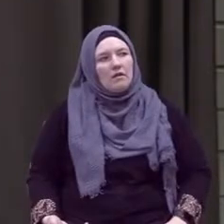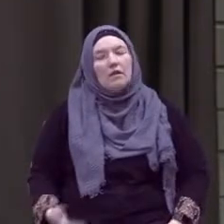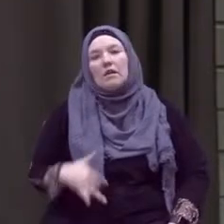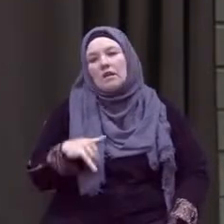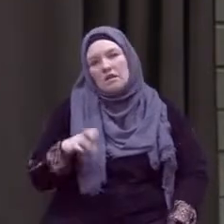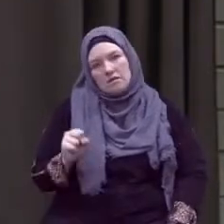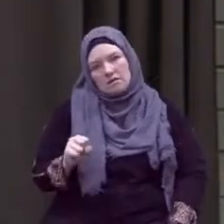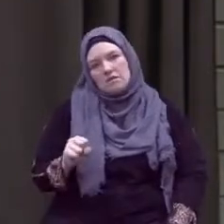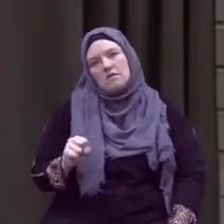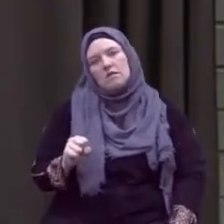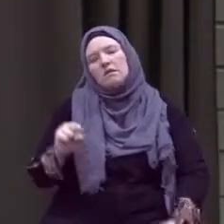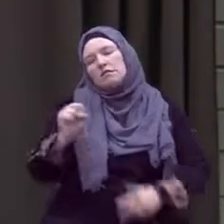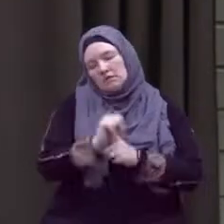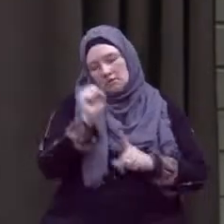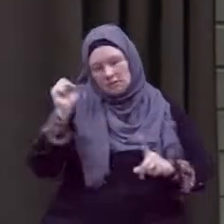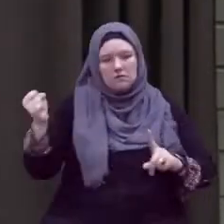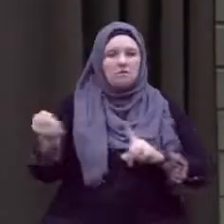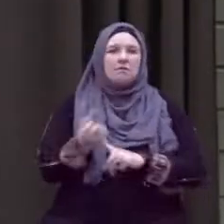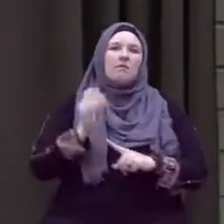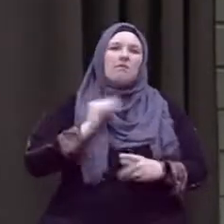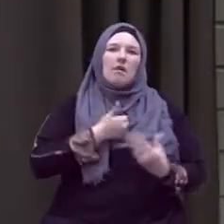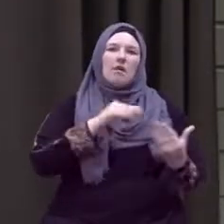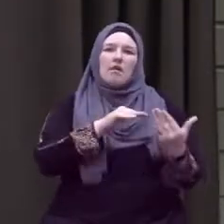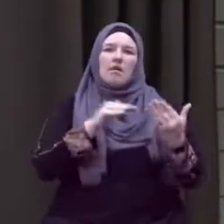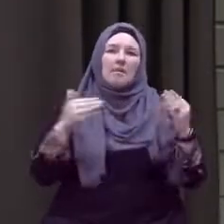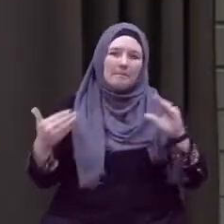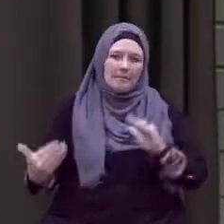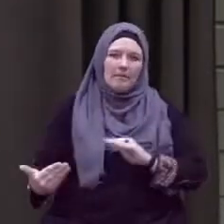Yes, the situation of our ummah